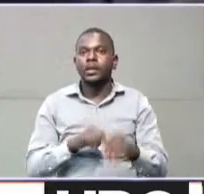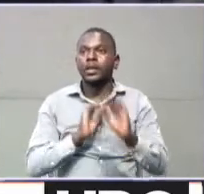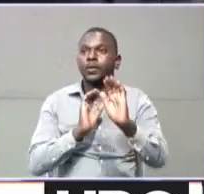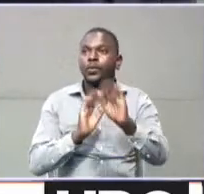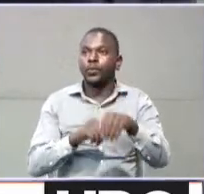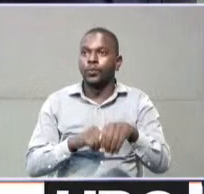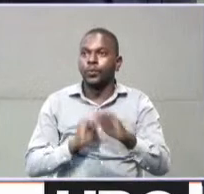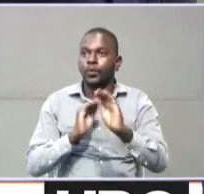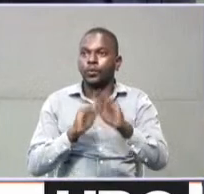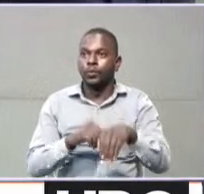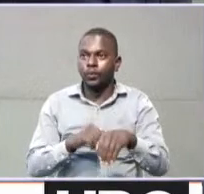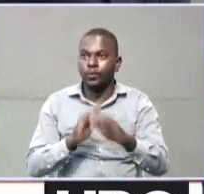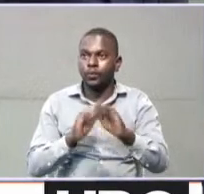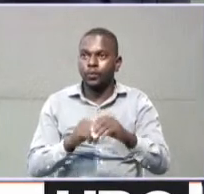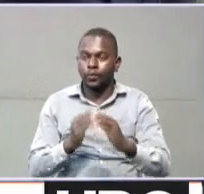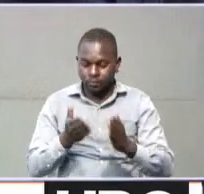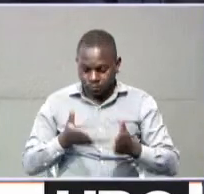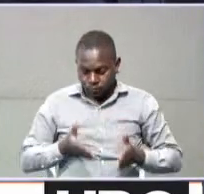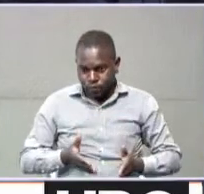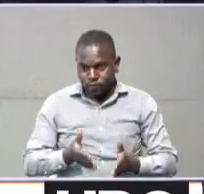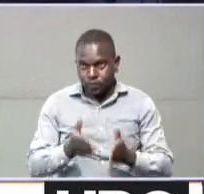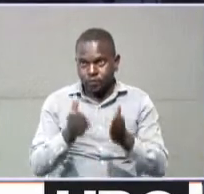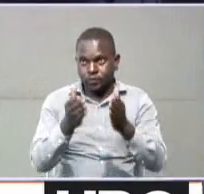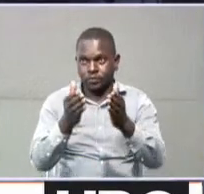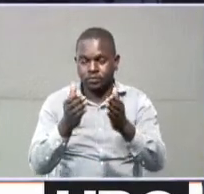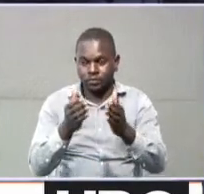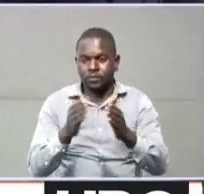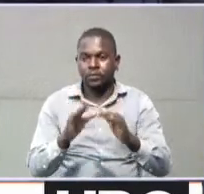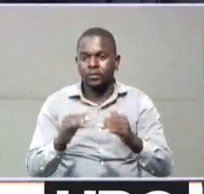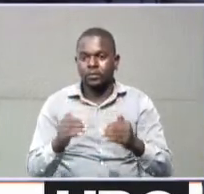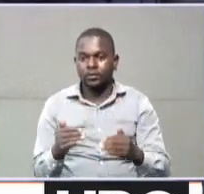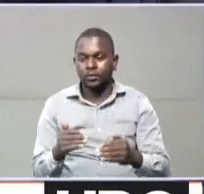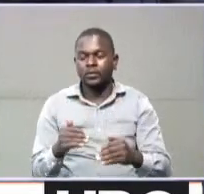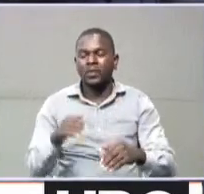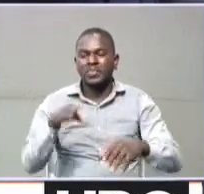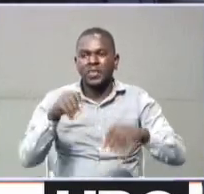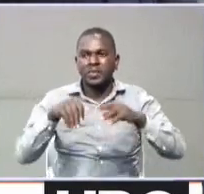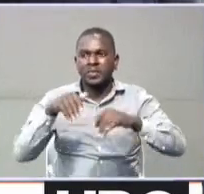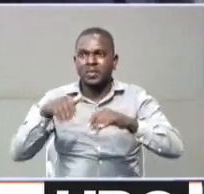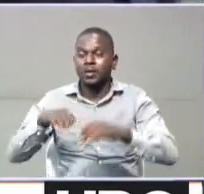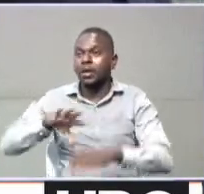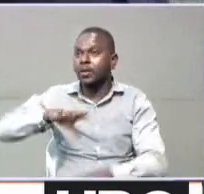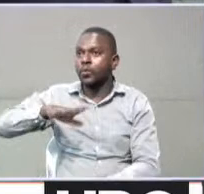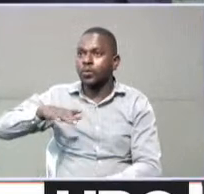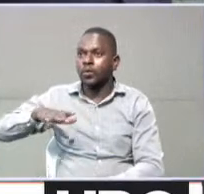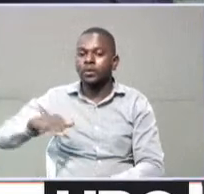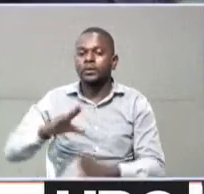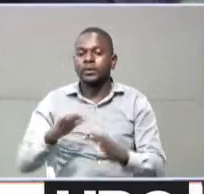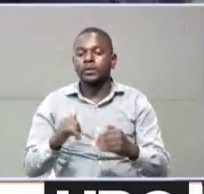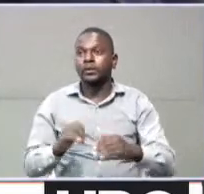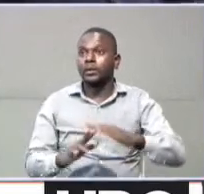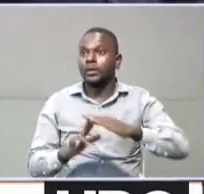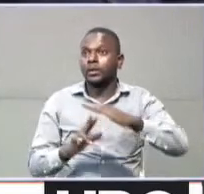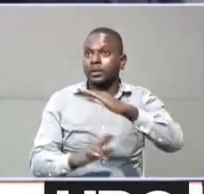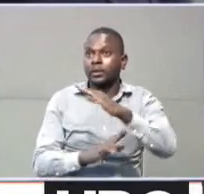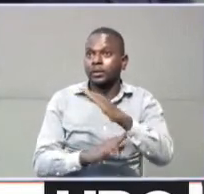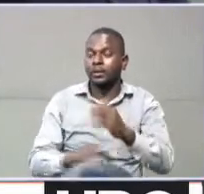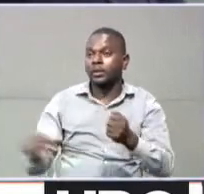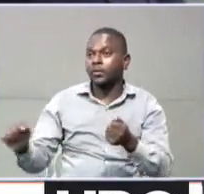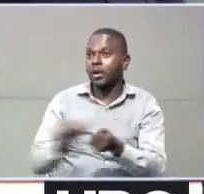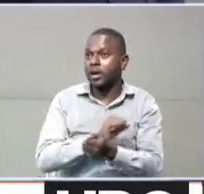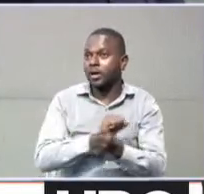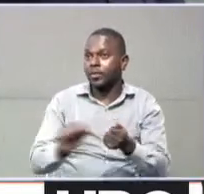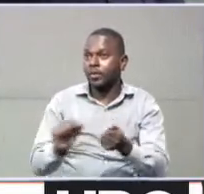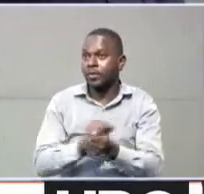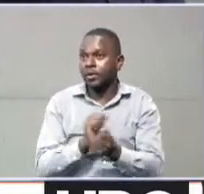trenches in areas which have been flooded which have been which are having stagnated water and then the bridges which have been broken